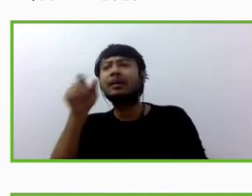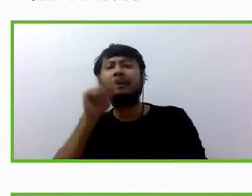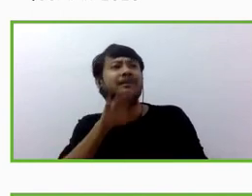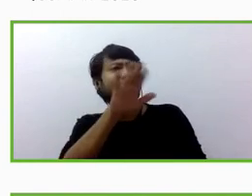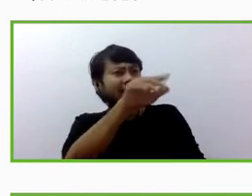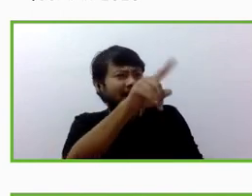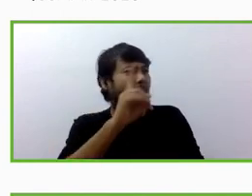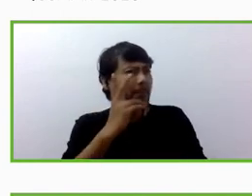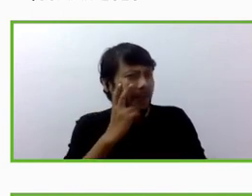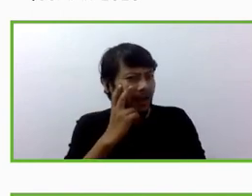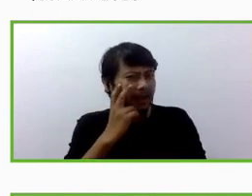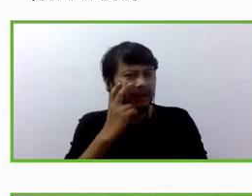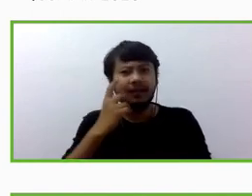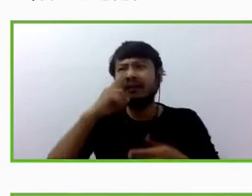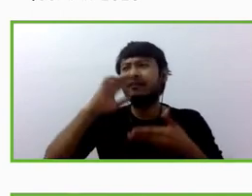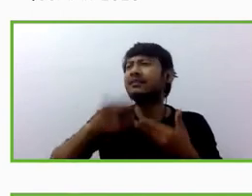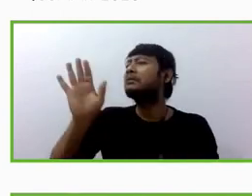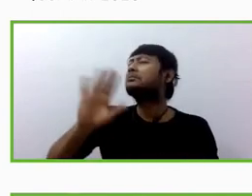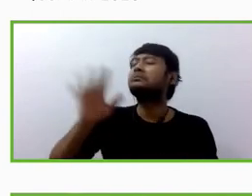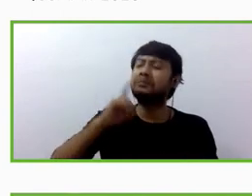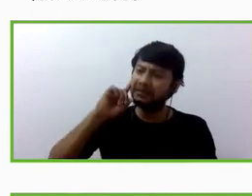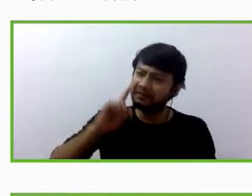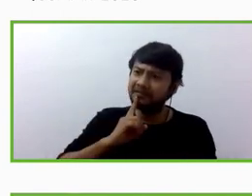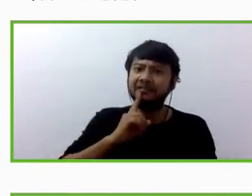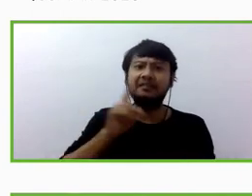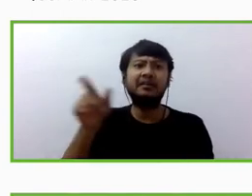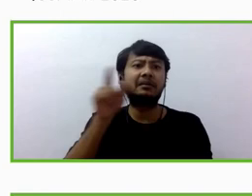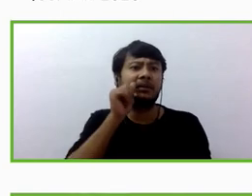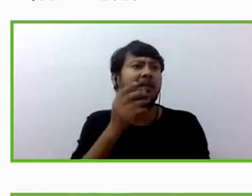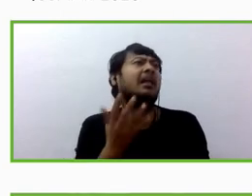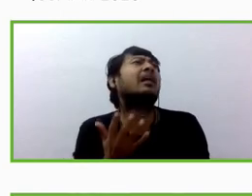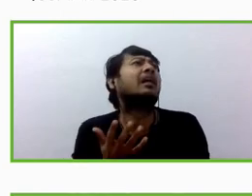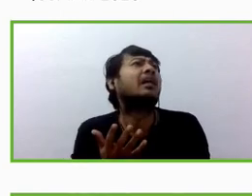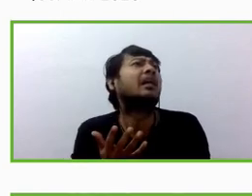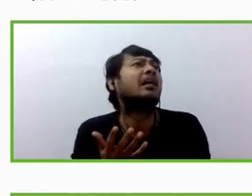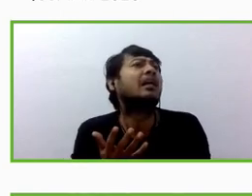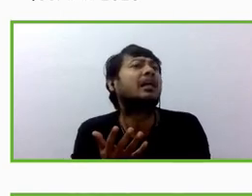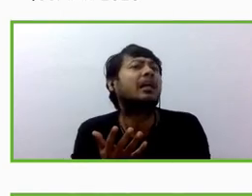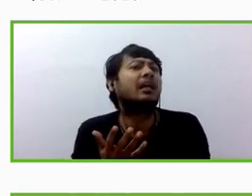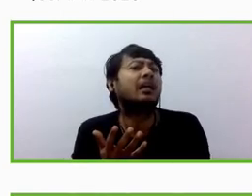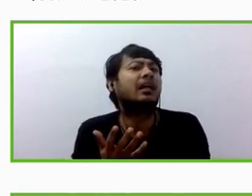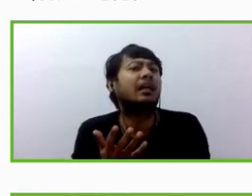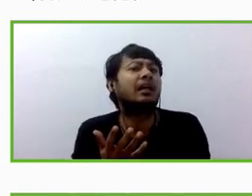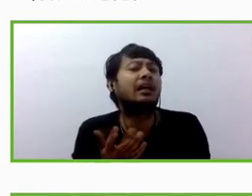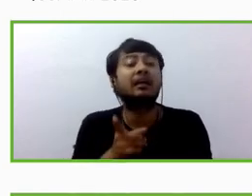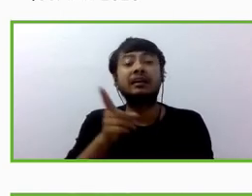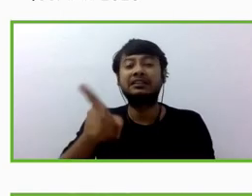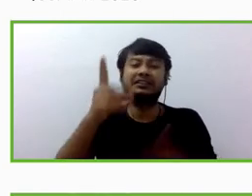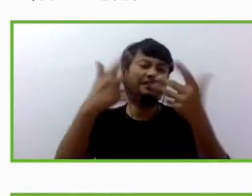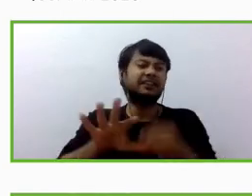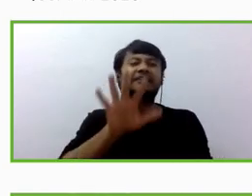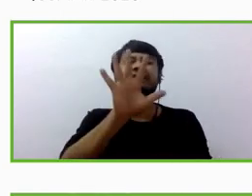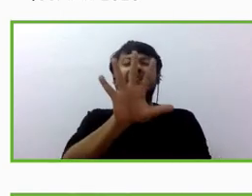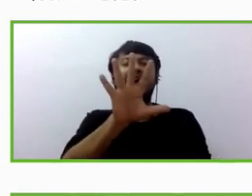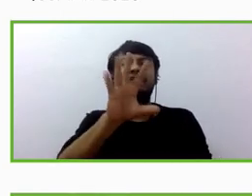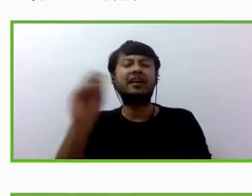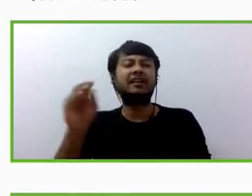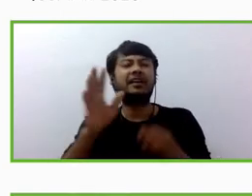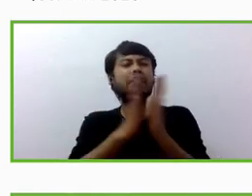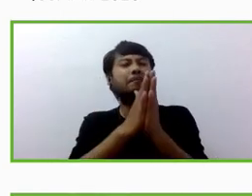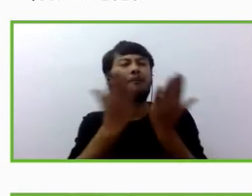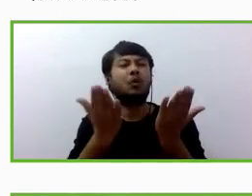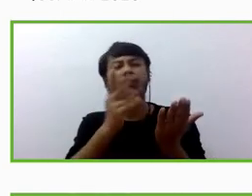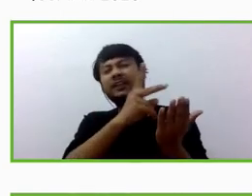this long pause while they're trying to figure out how to work. She listened to 500 books on tape. And now she's good